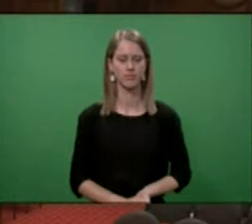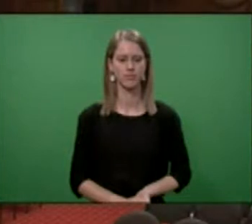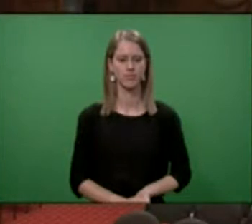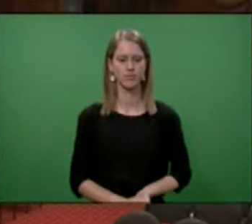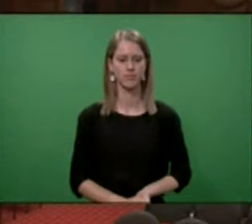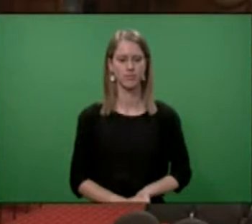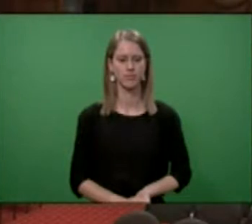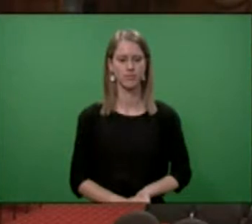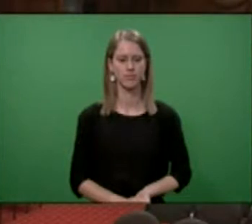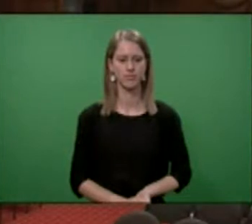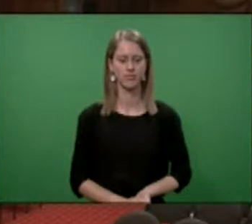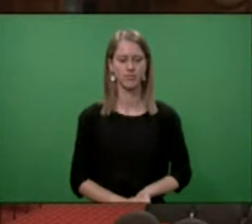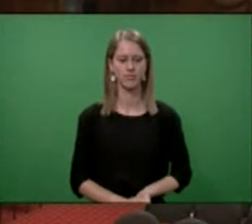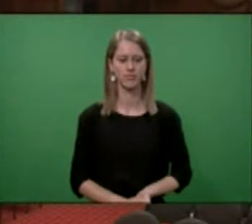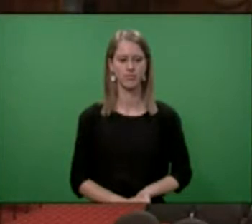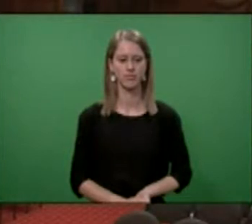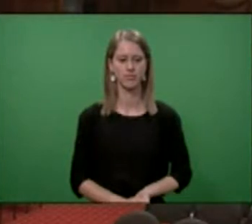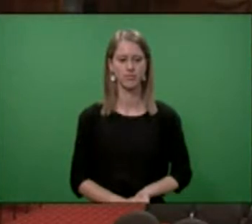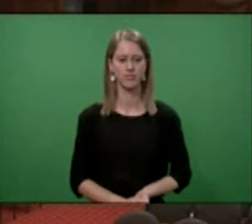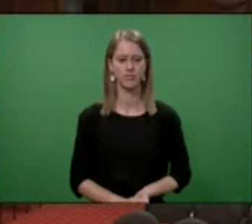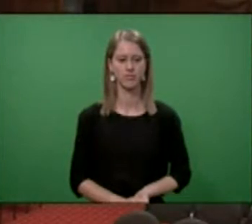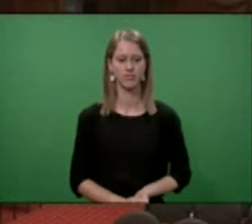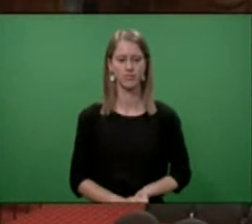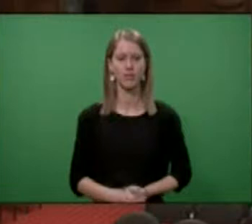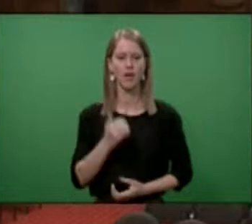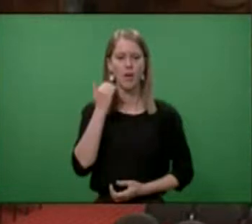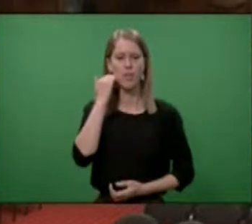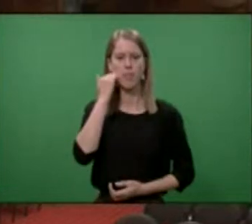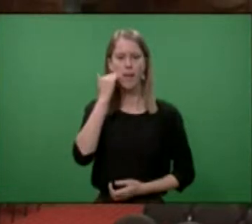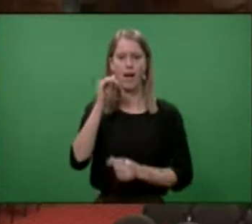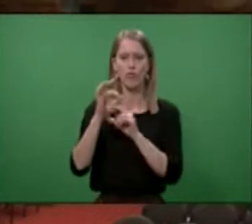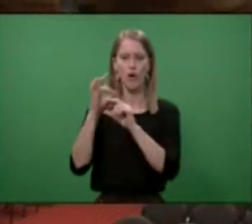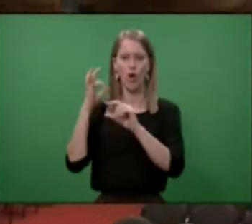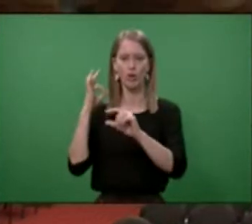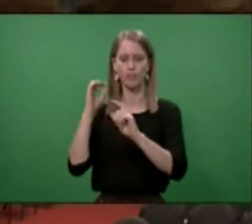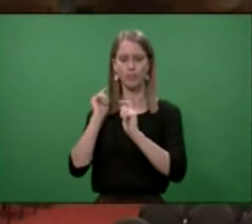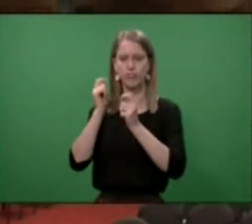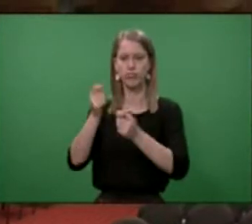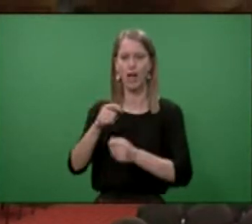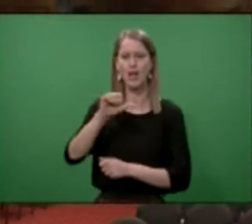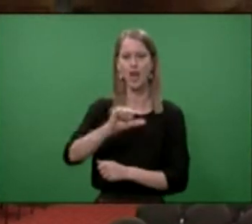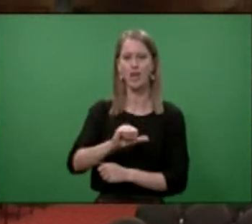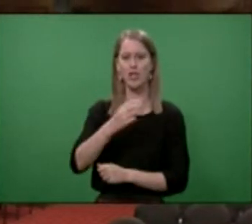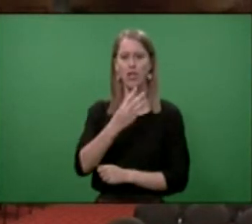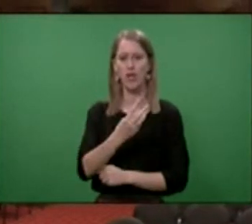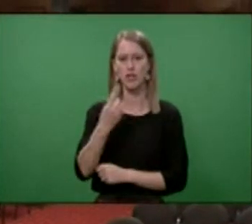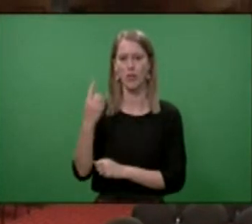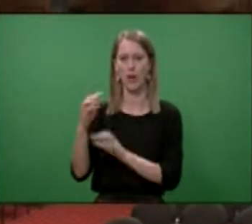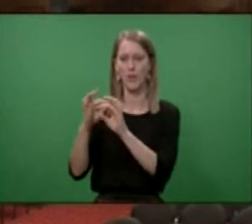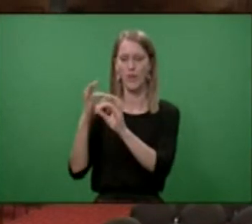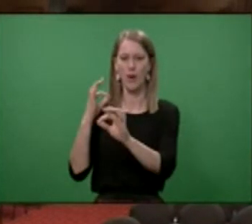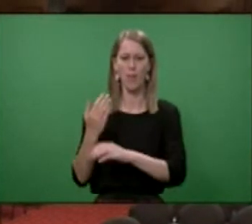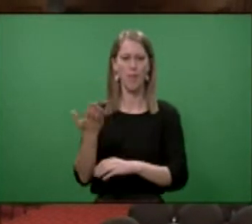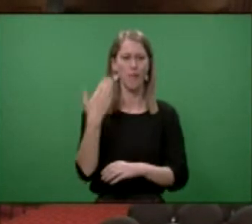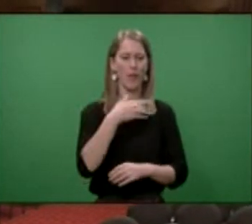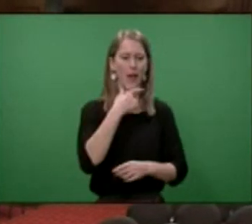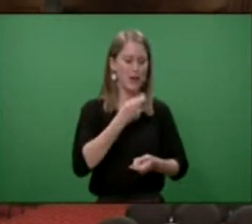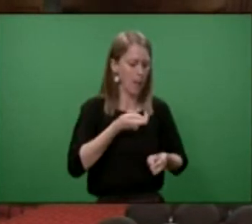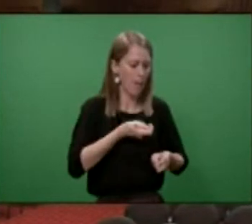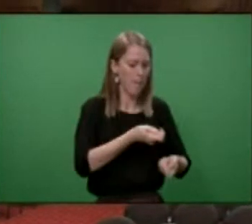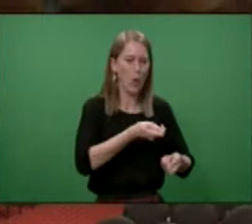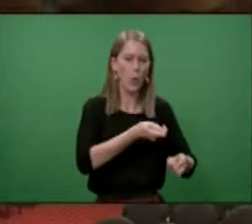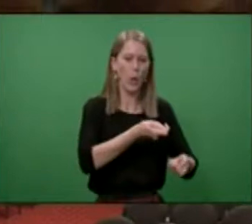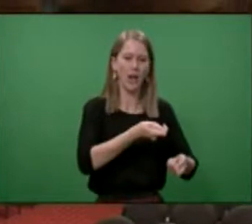The black rod was only presented in 1931. Before that, a simple black billiard cue was apparently used for many years.